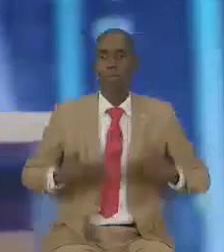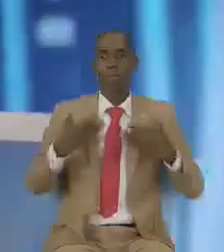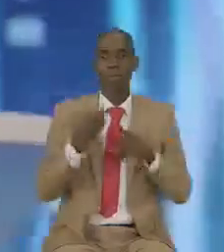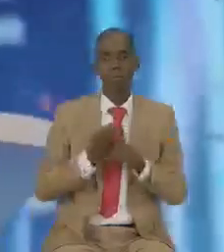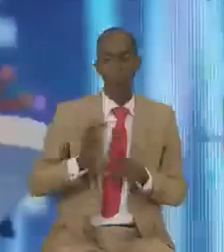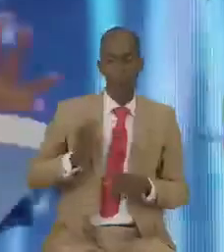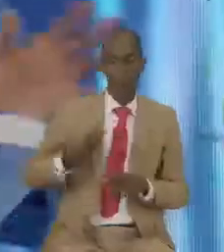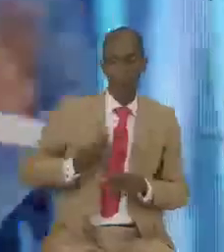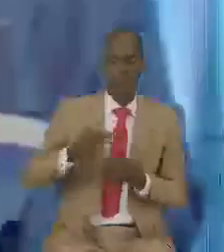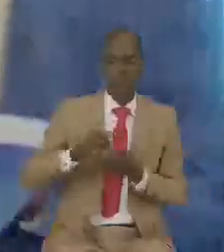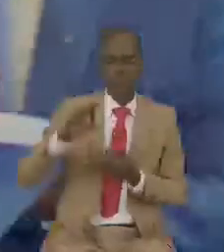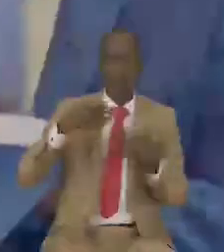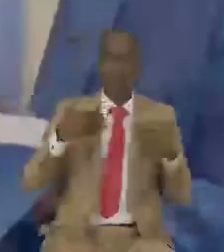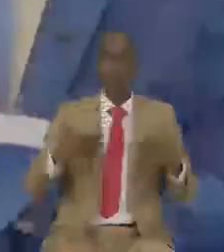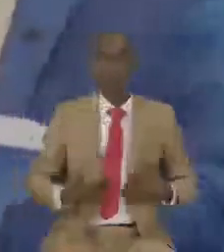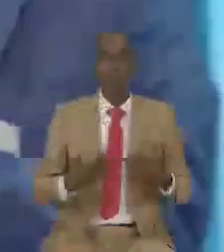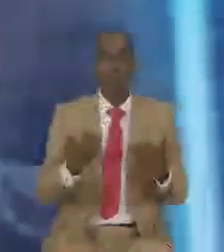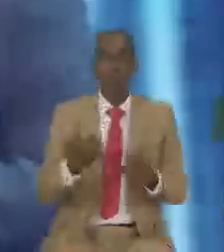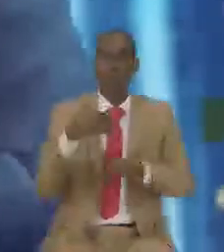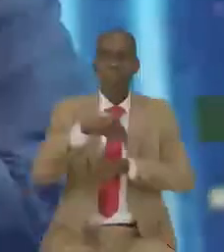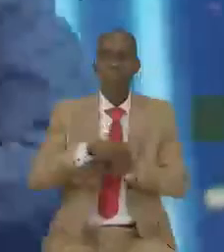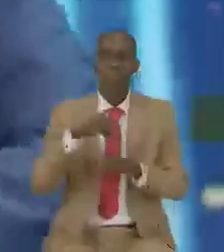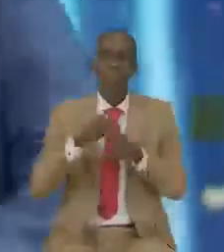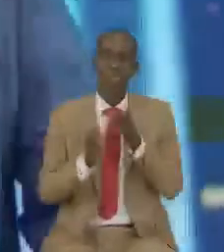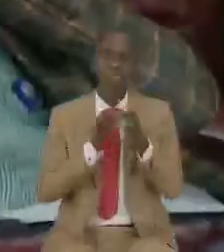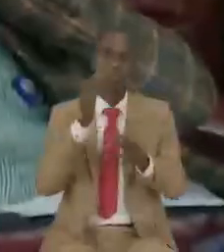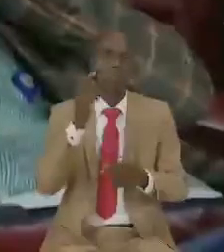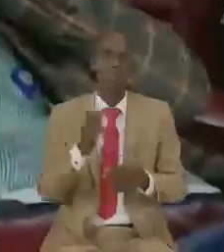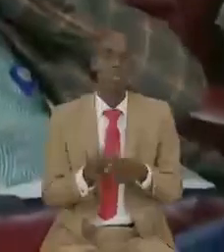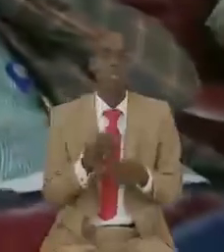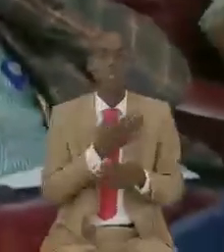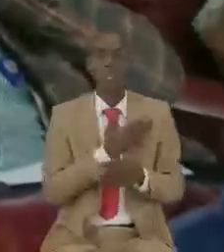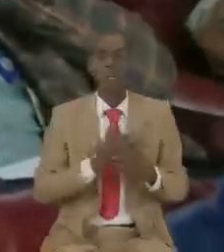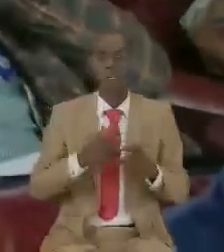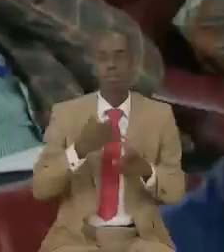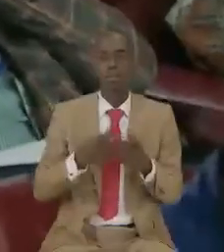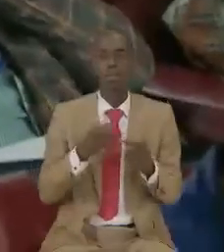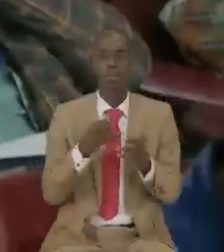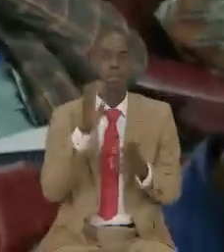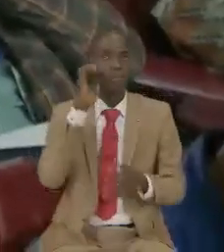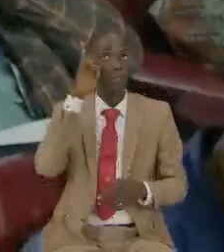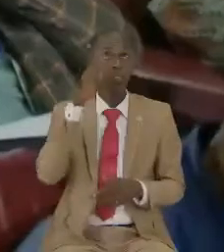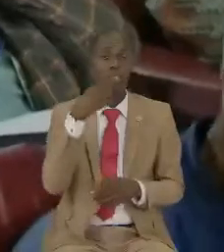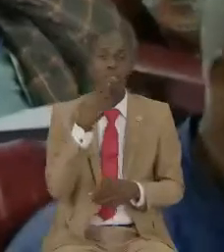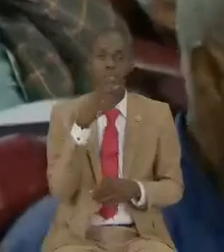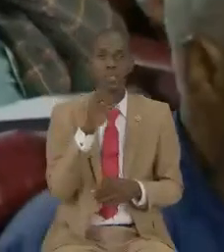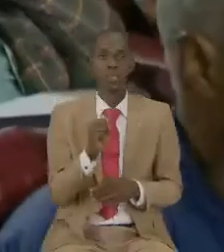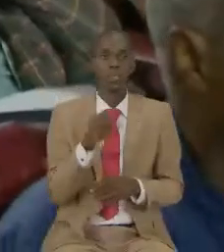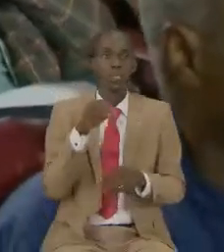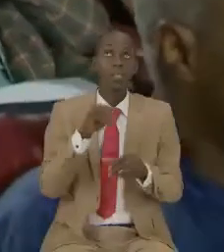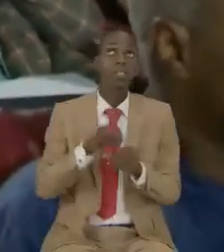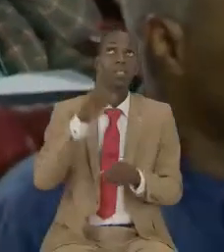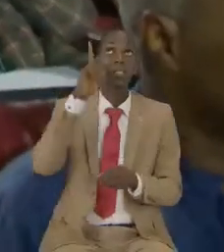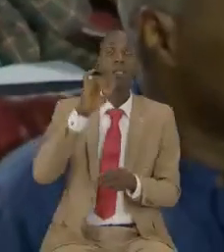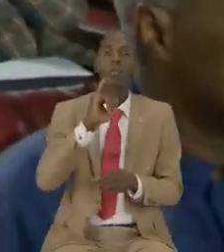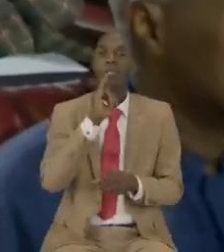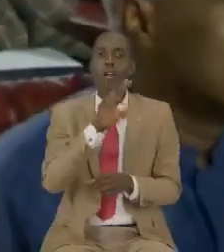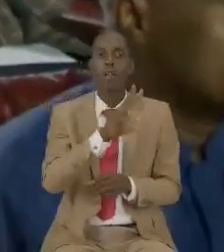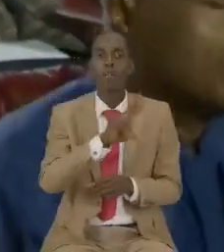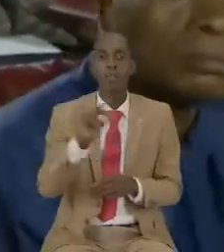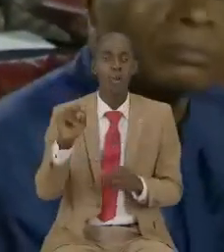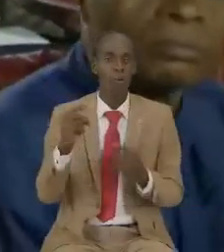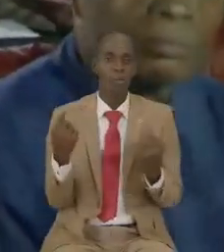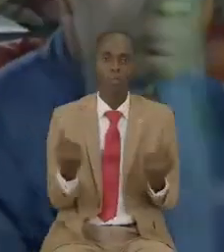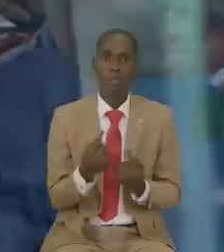your body, tonight in Jesus' name. And then it says, in Him is no sin.